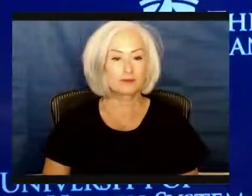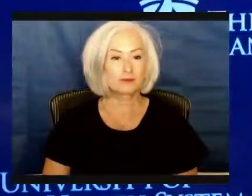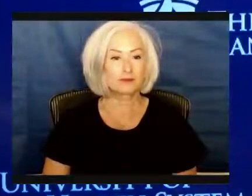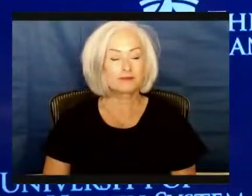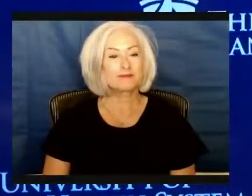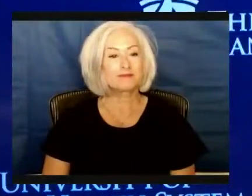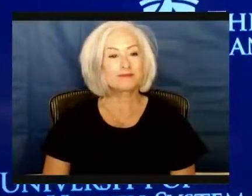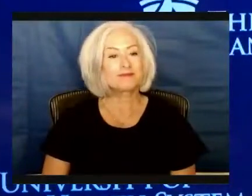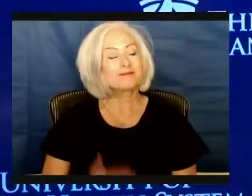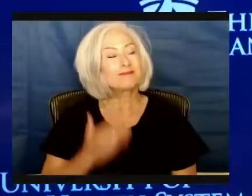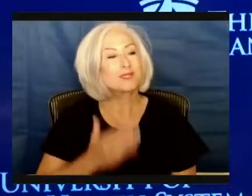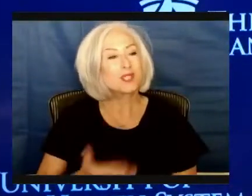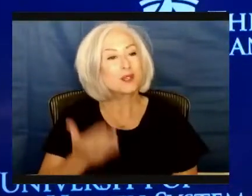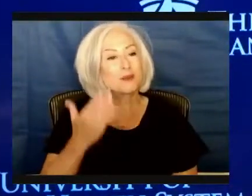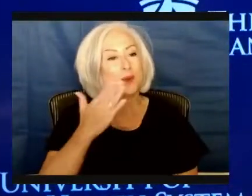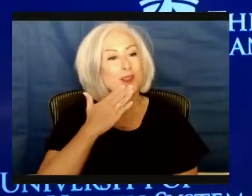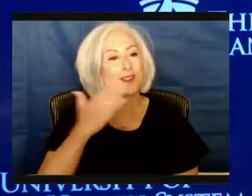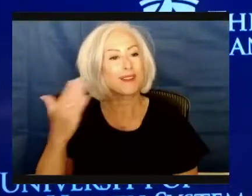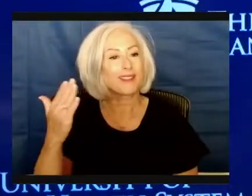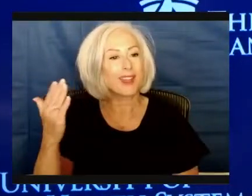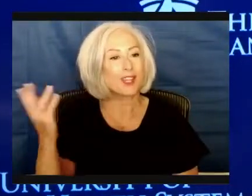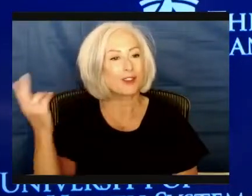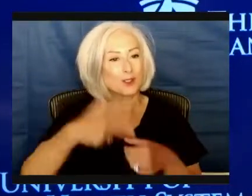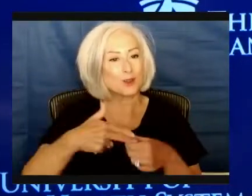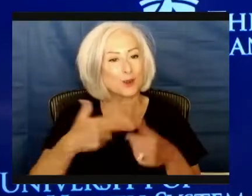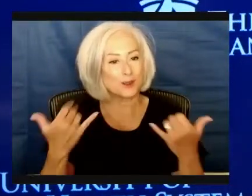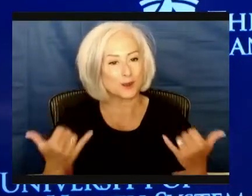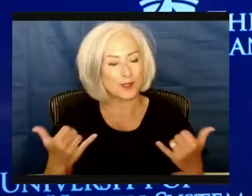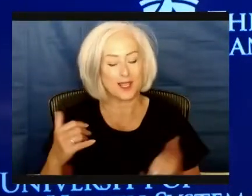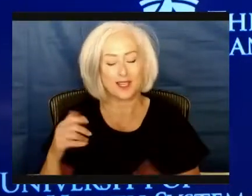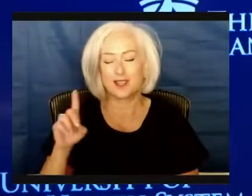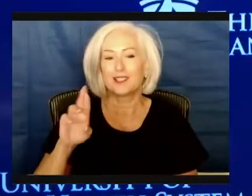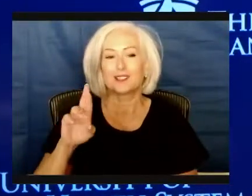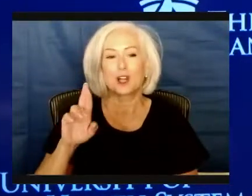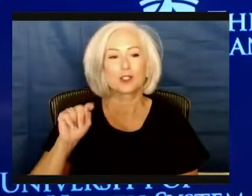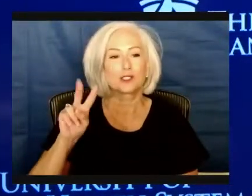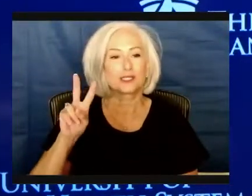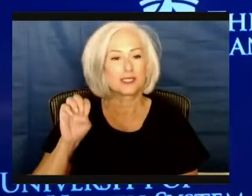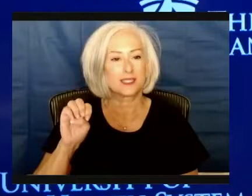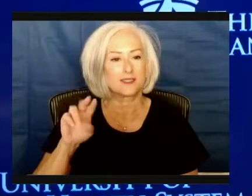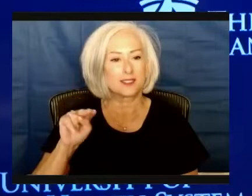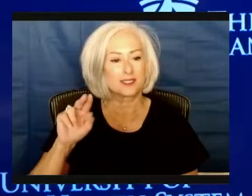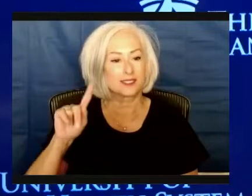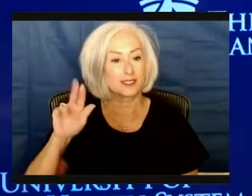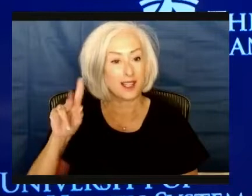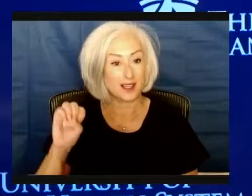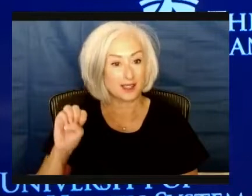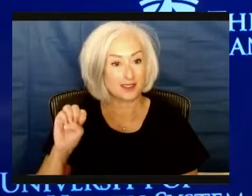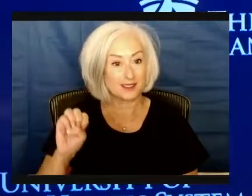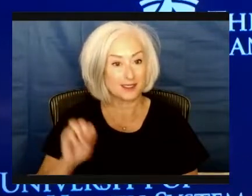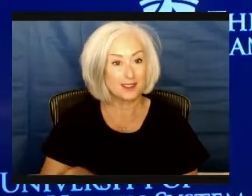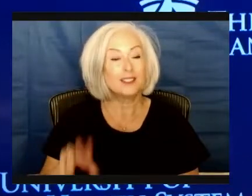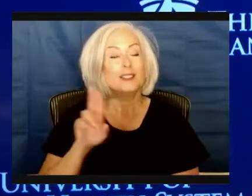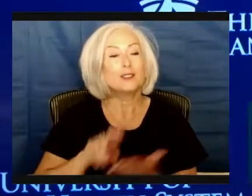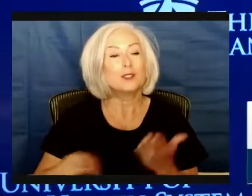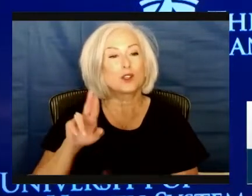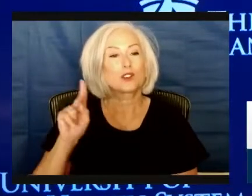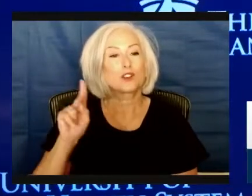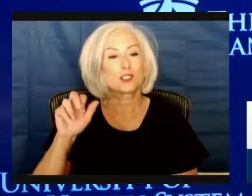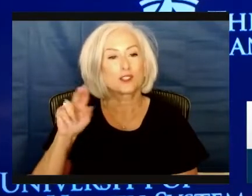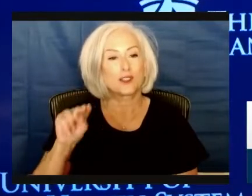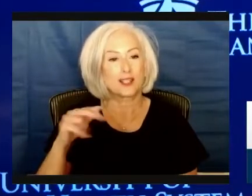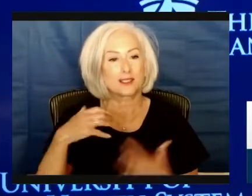Good morning, and thank you for joining us. I'm Dr. Steve Stites, Chief Medical Officer here at the University of Kansas Health System, and we are coming to you live from the